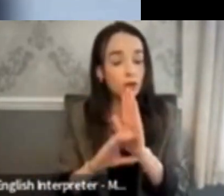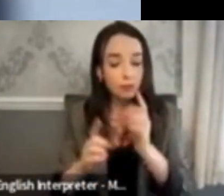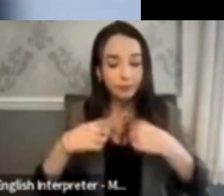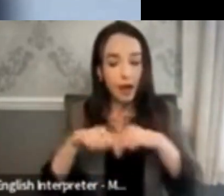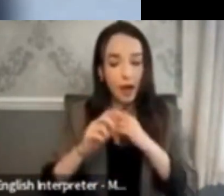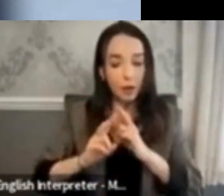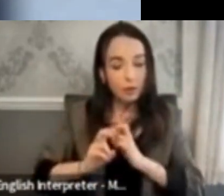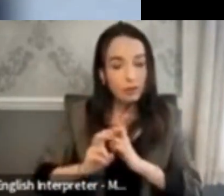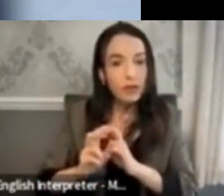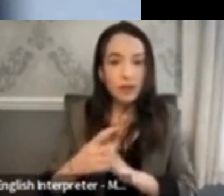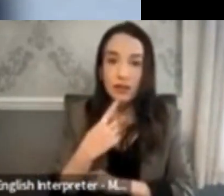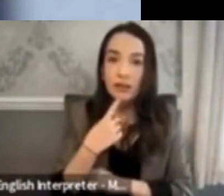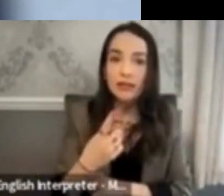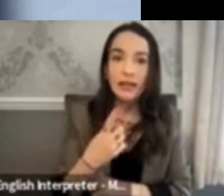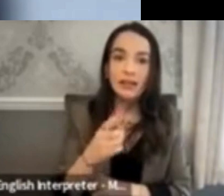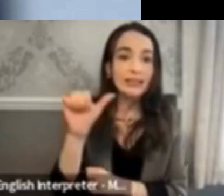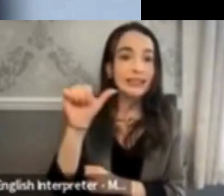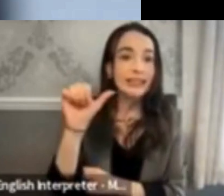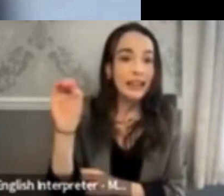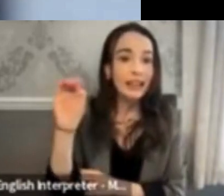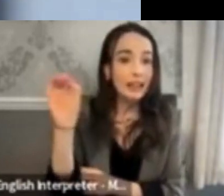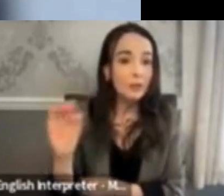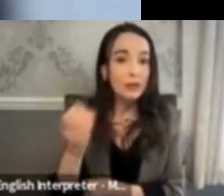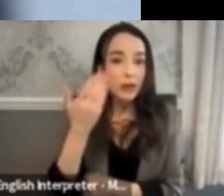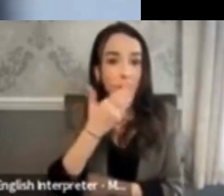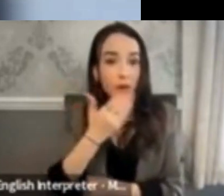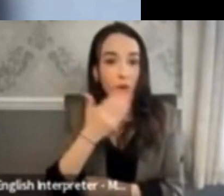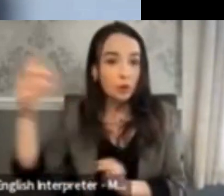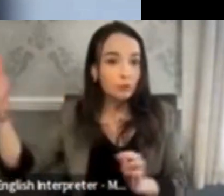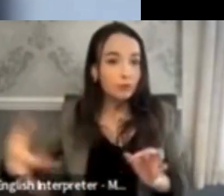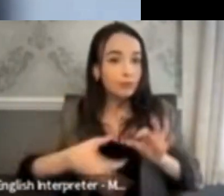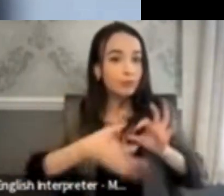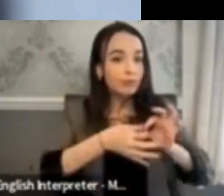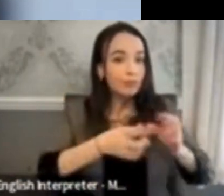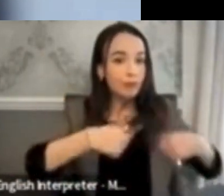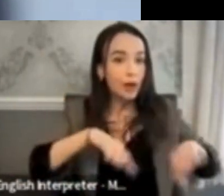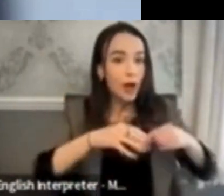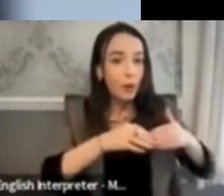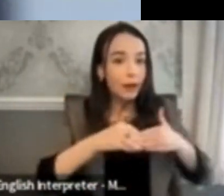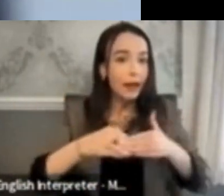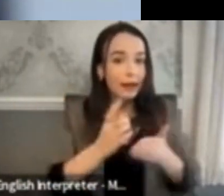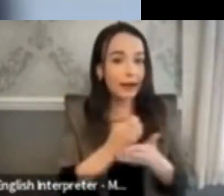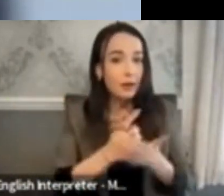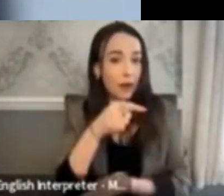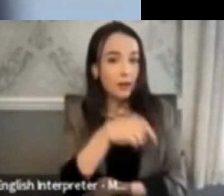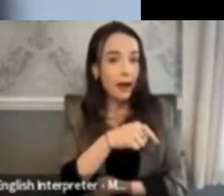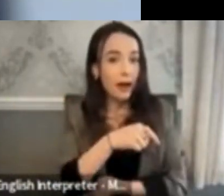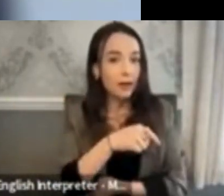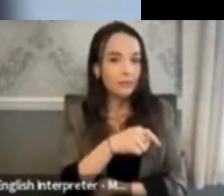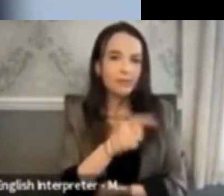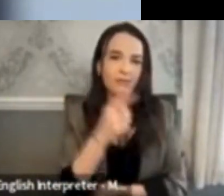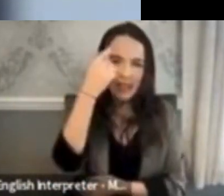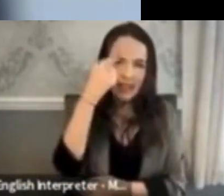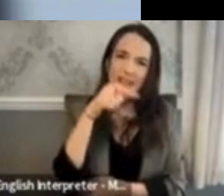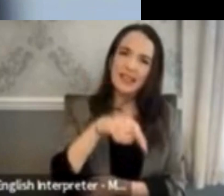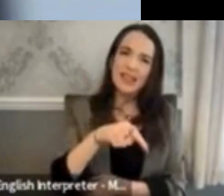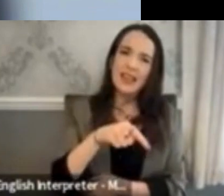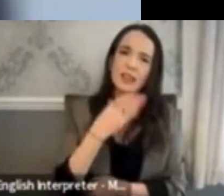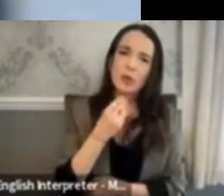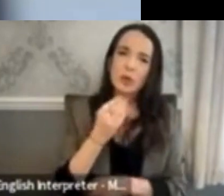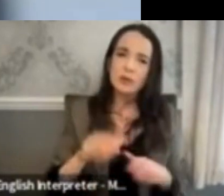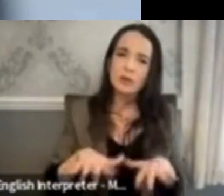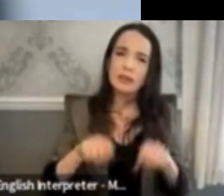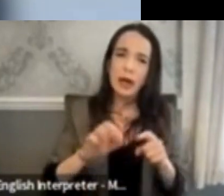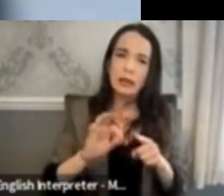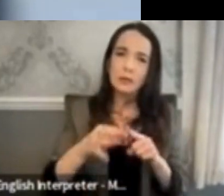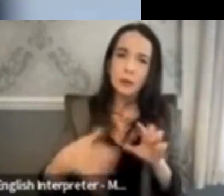around 60% of schools engaging with that guidance, which I think provides a really useful starting point for those conversations.